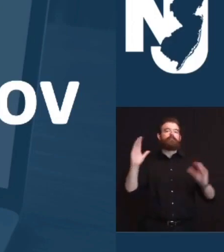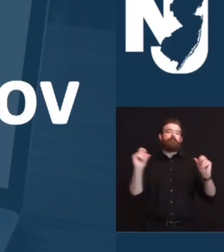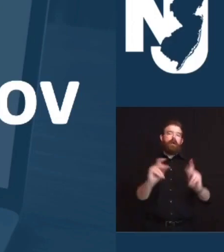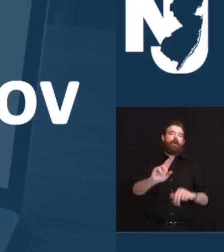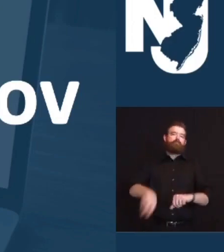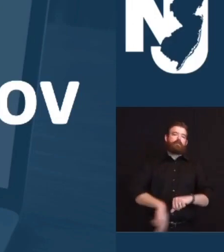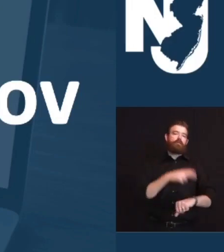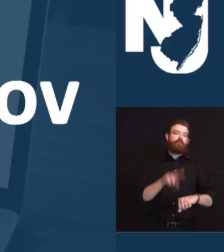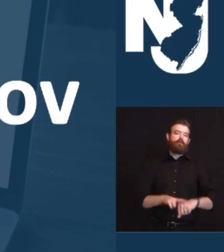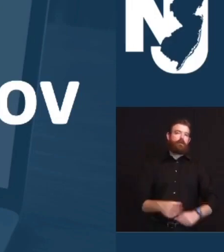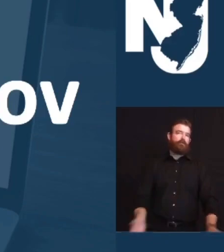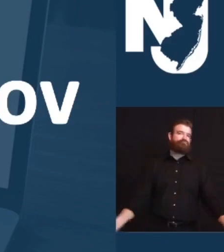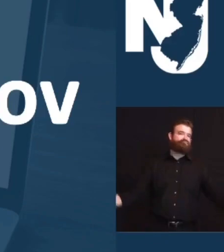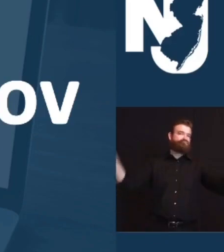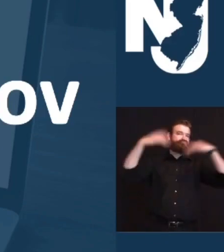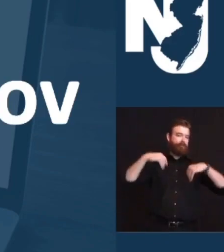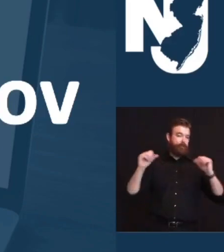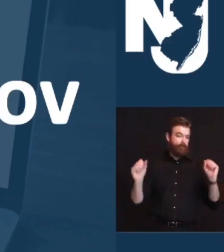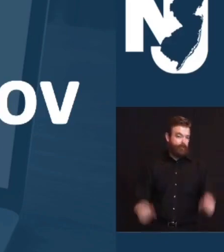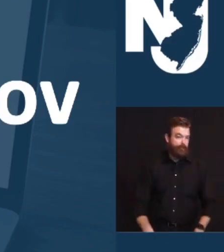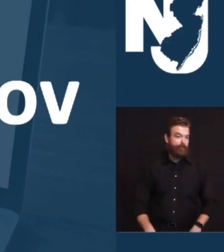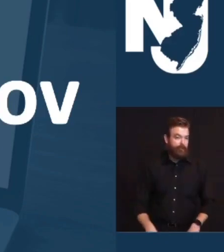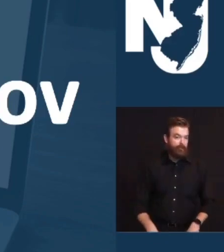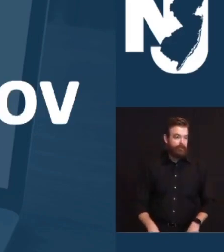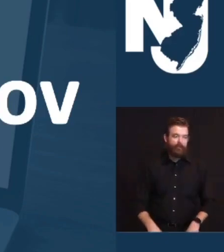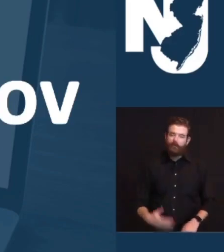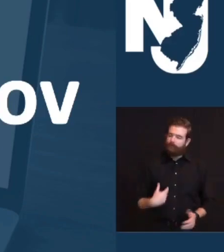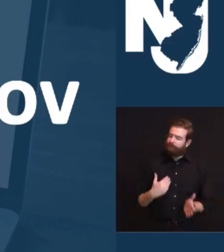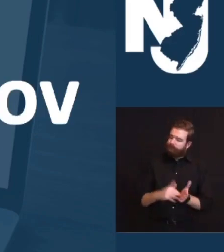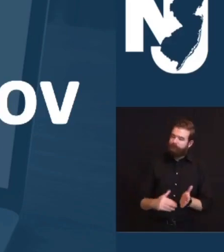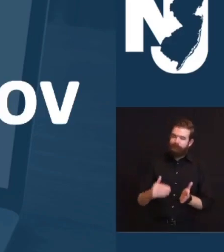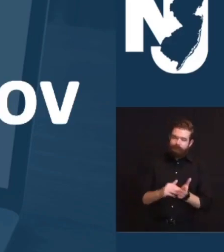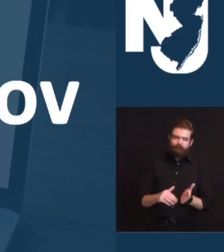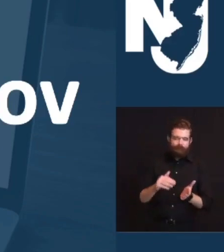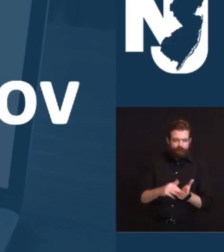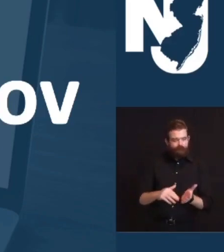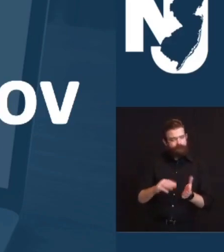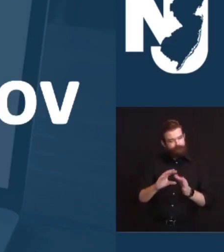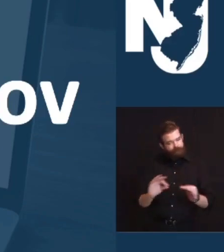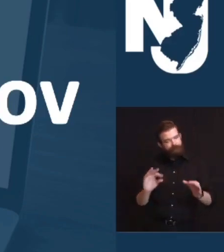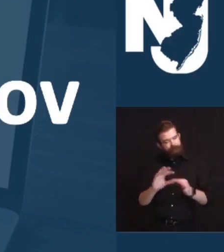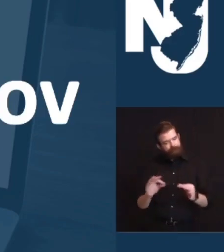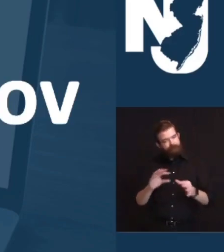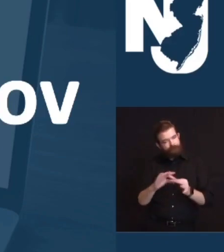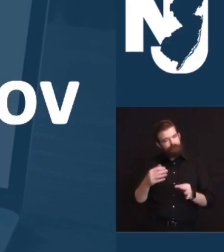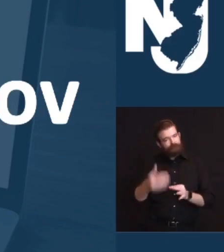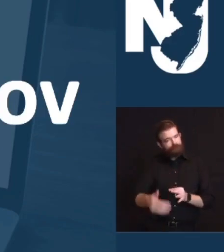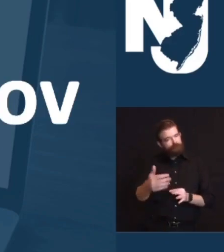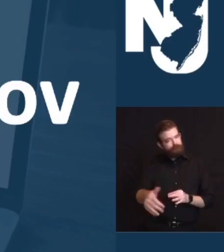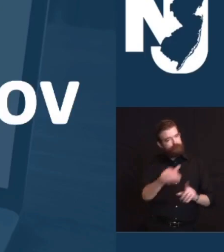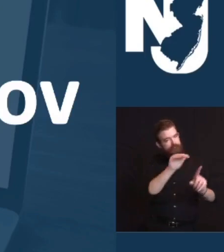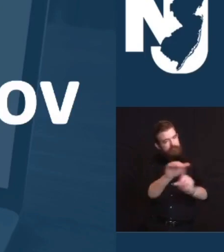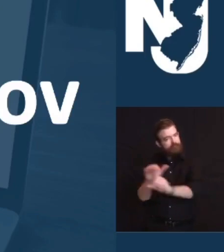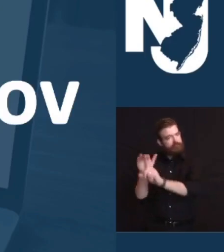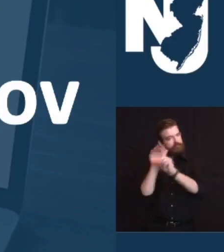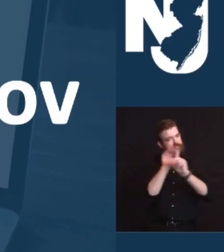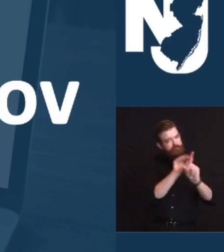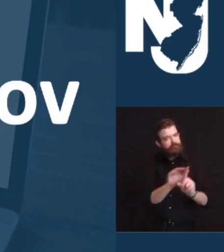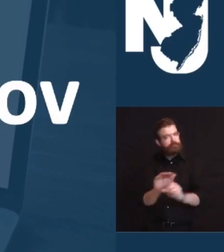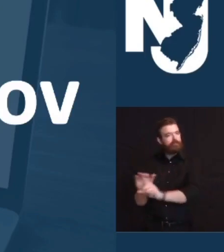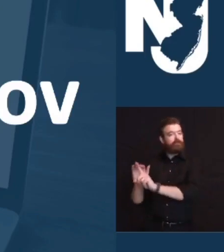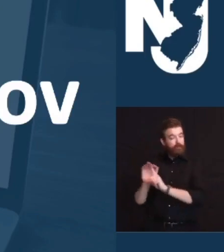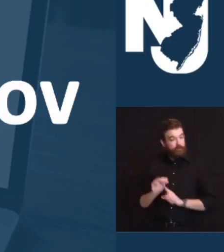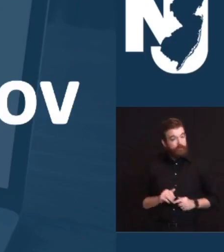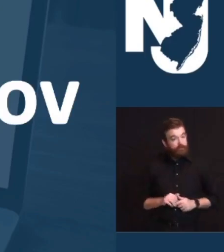only today, but my guess is in the weeks to come. And the way I think about it is where we can regulate, where we can